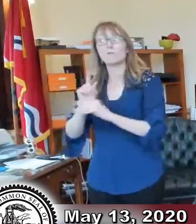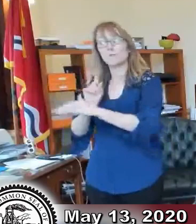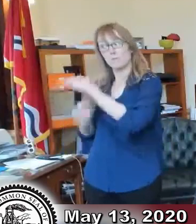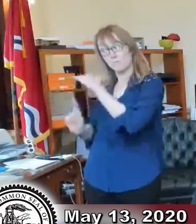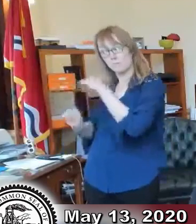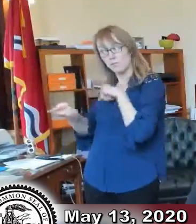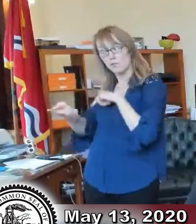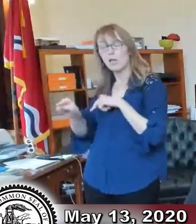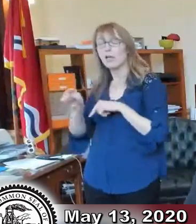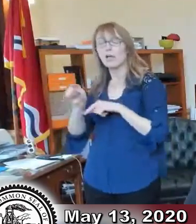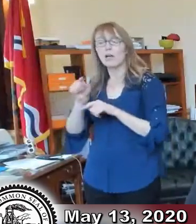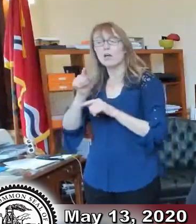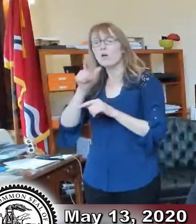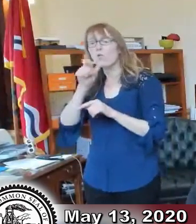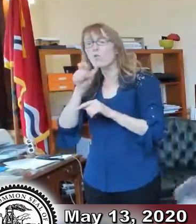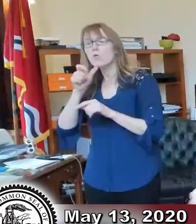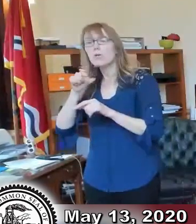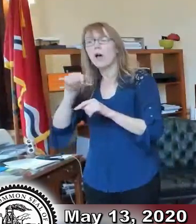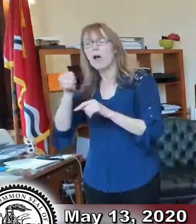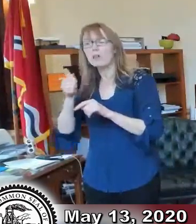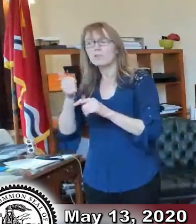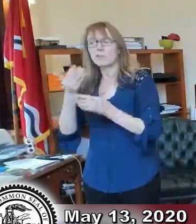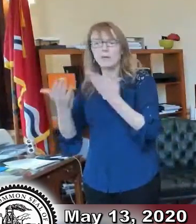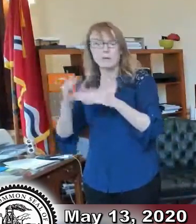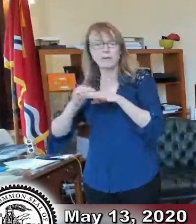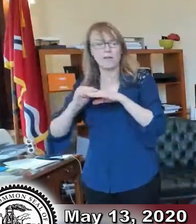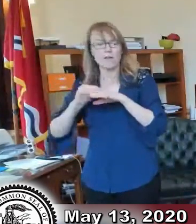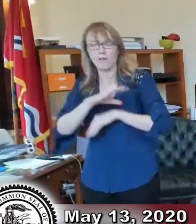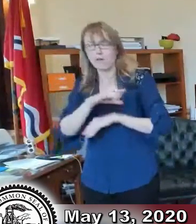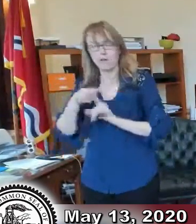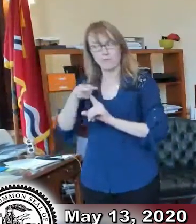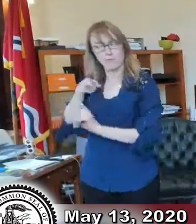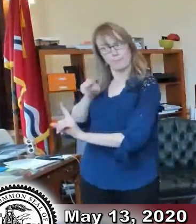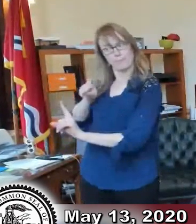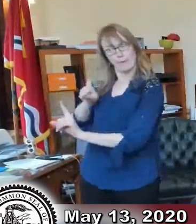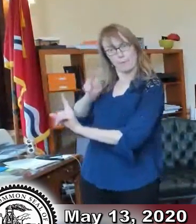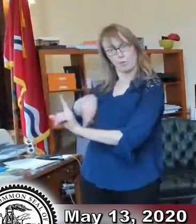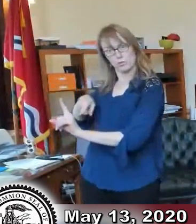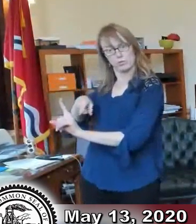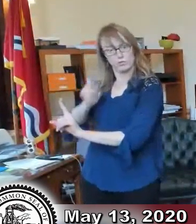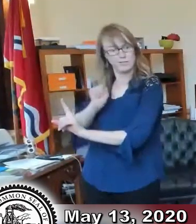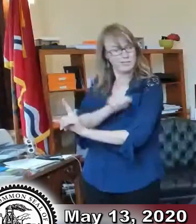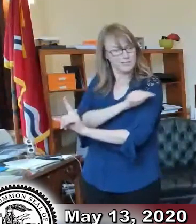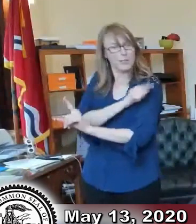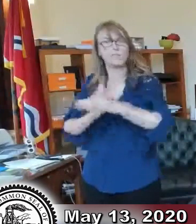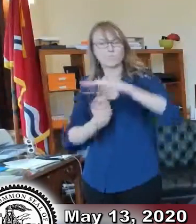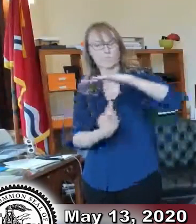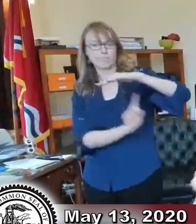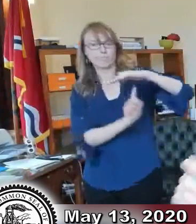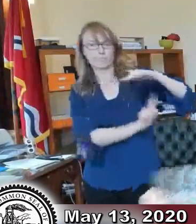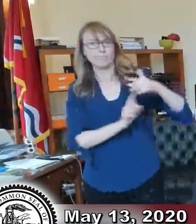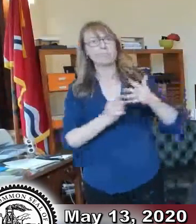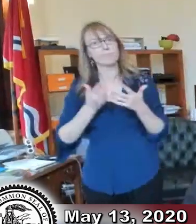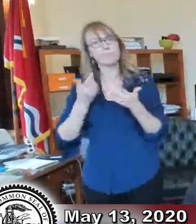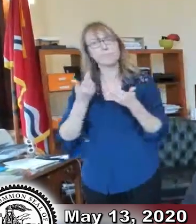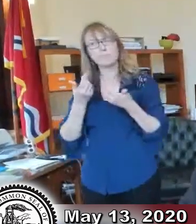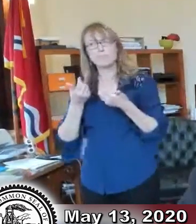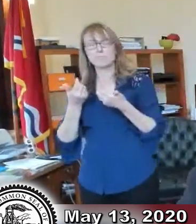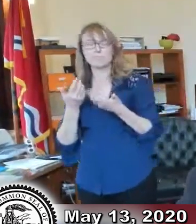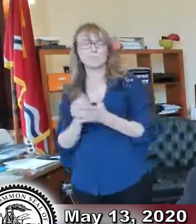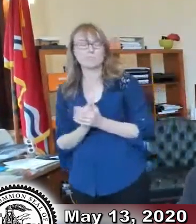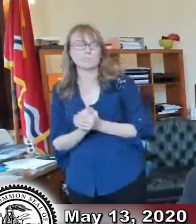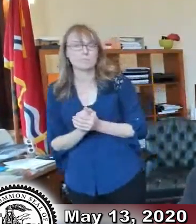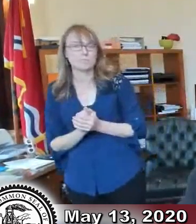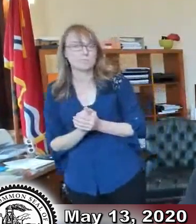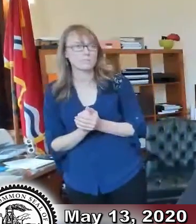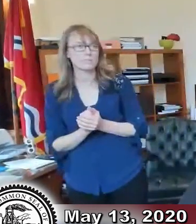questions regarding bars and restaurants and the kinds of establishments that will begin to softly reopen on May 18th,